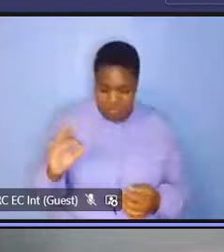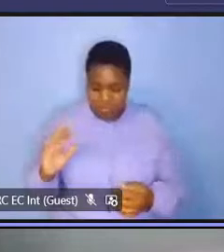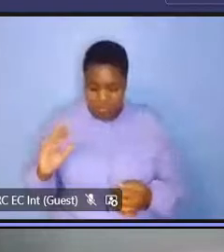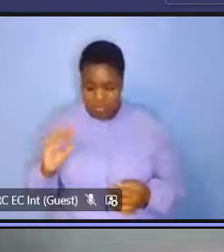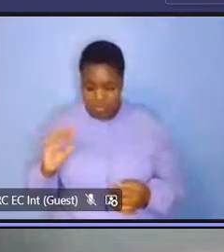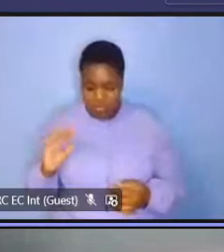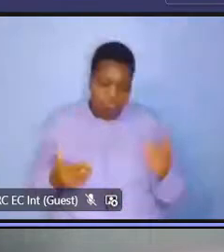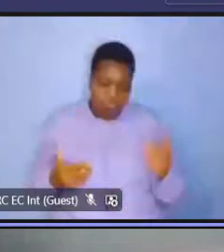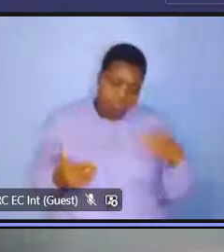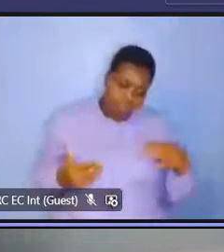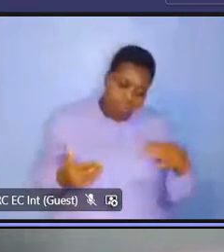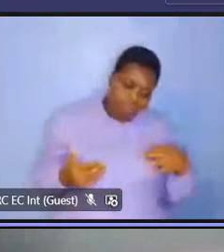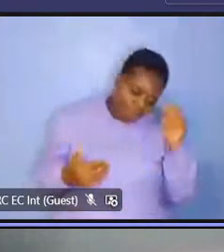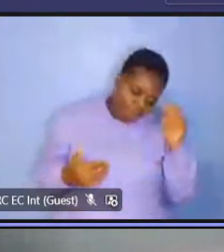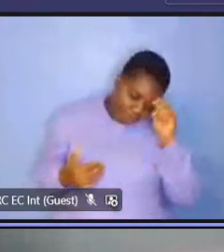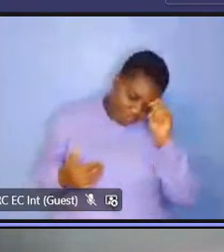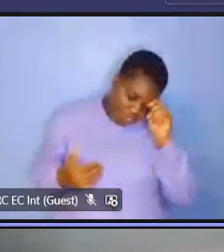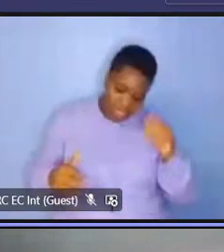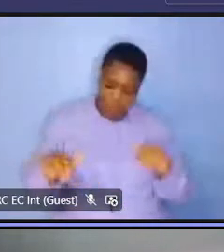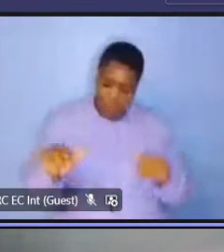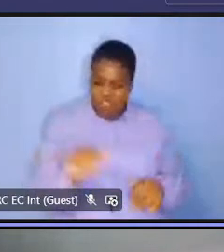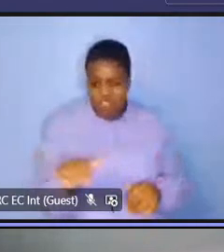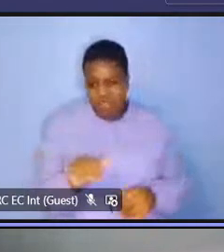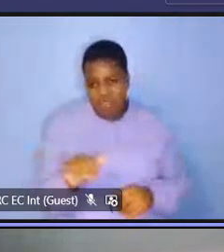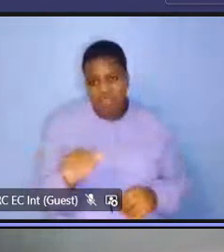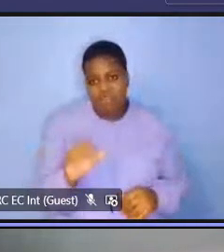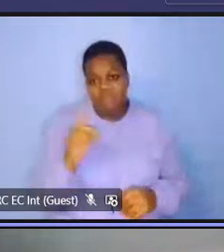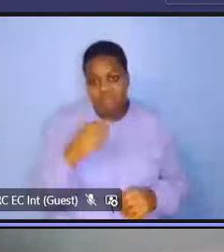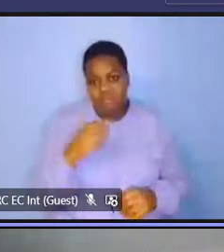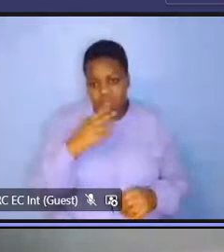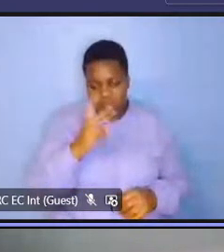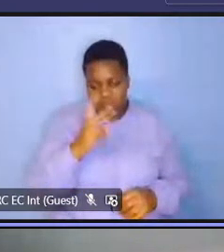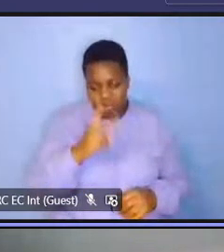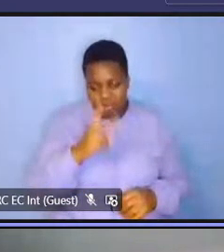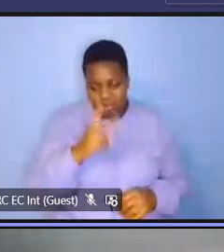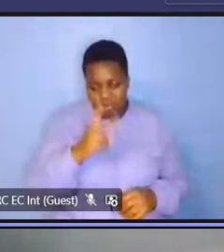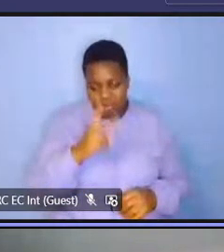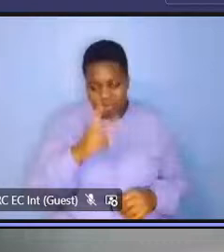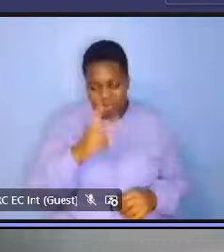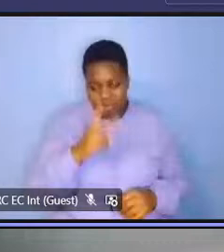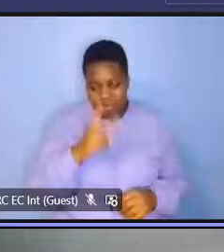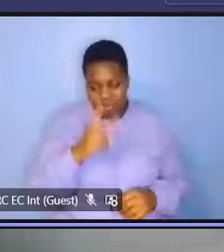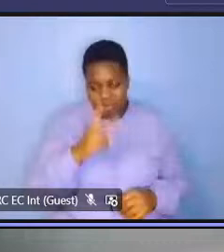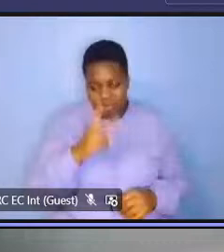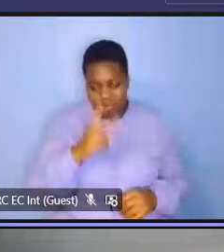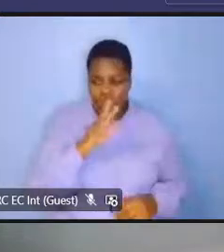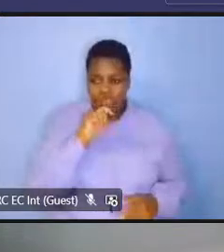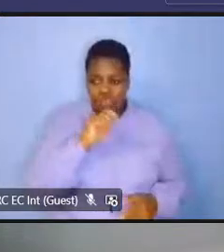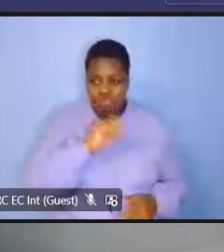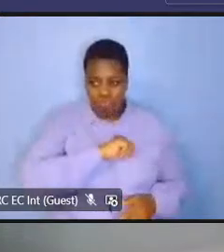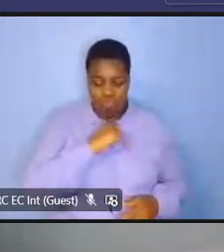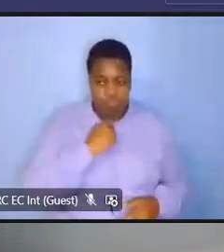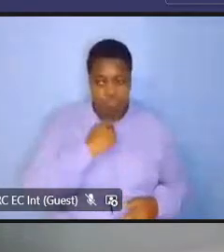cultural beliefs or religious beliefs. Though, again, I will emphasize that these are not absolute. Now,